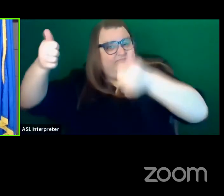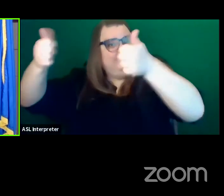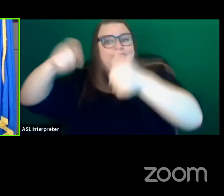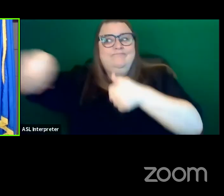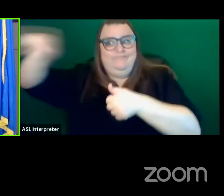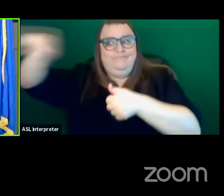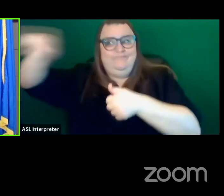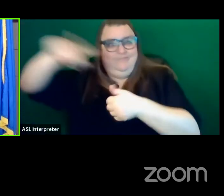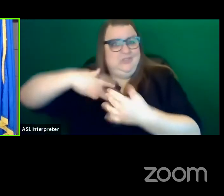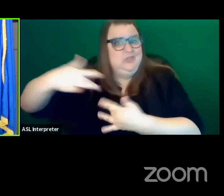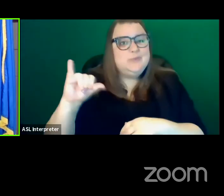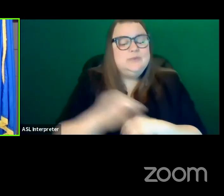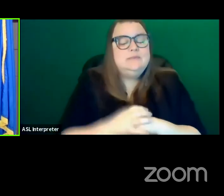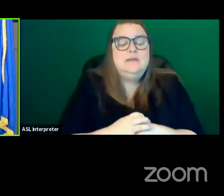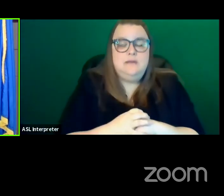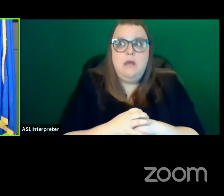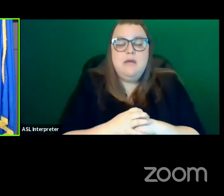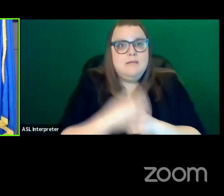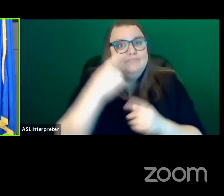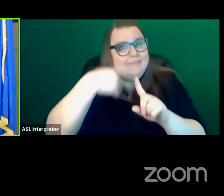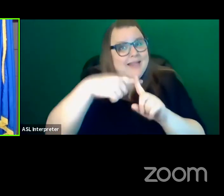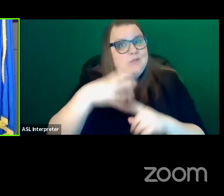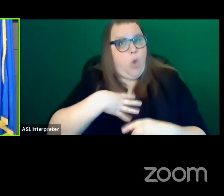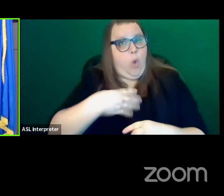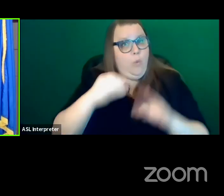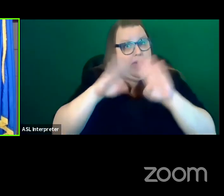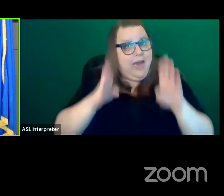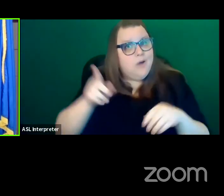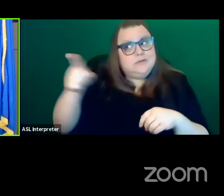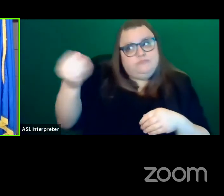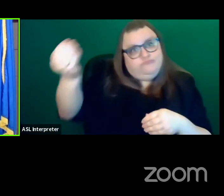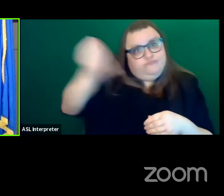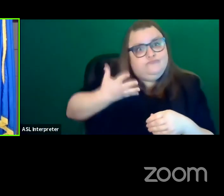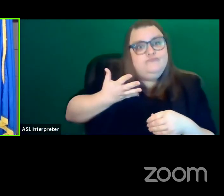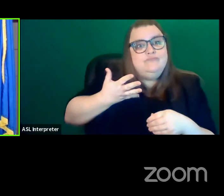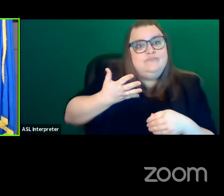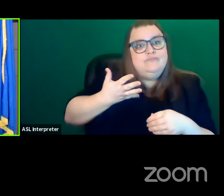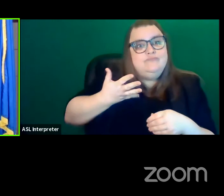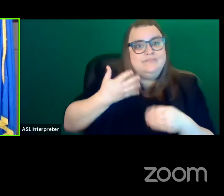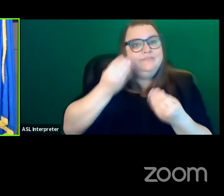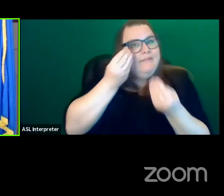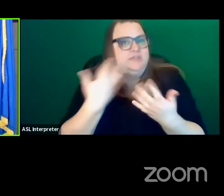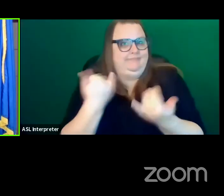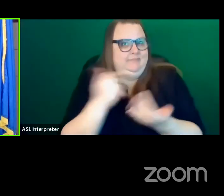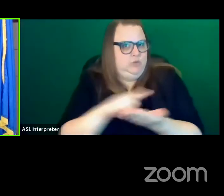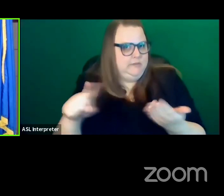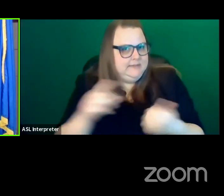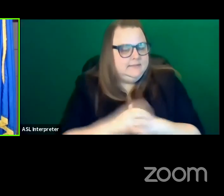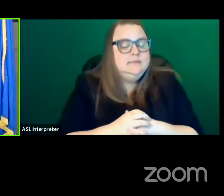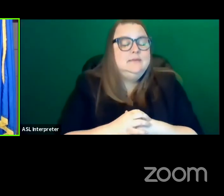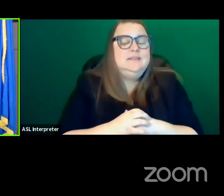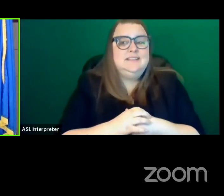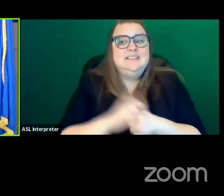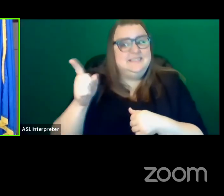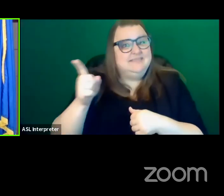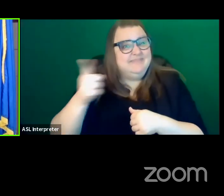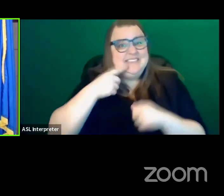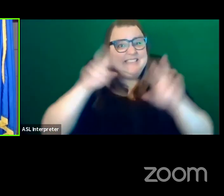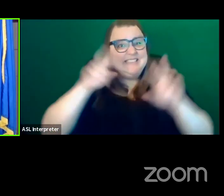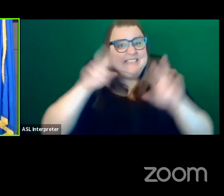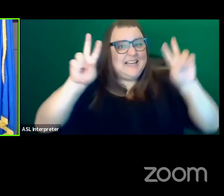input that was sent to us from the White House Task Force this week. We are in a very dangerous, quote, we are in a